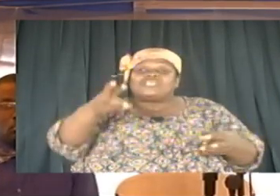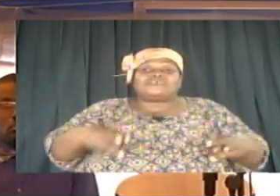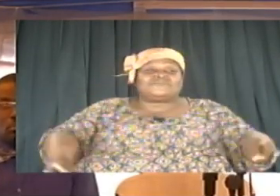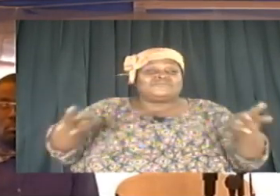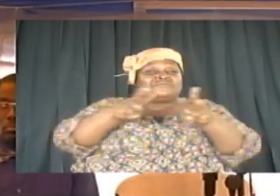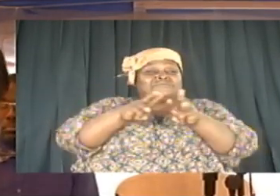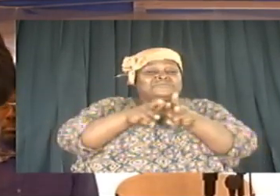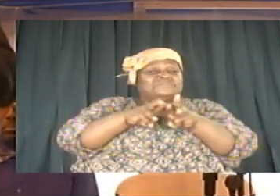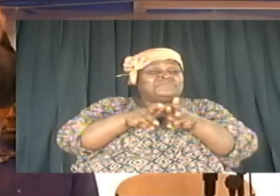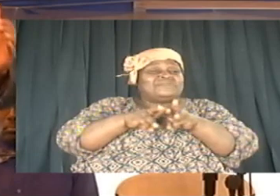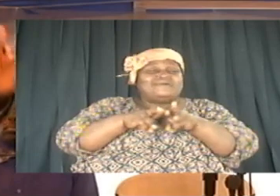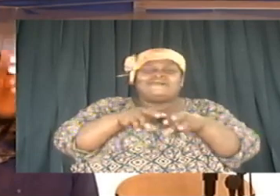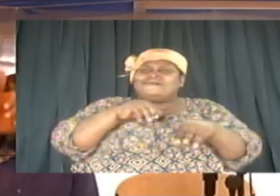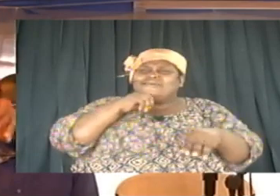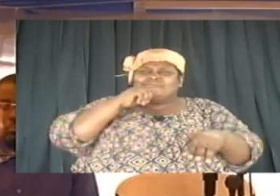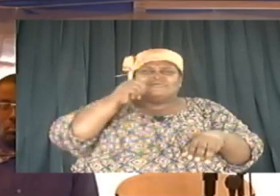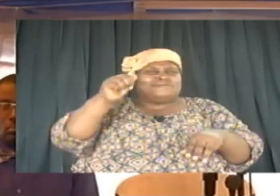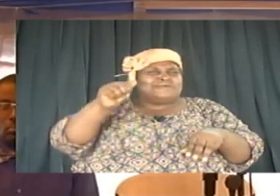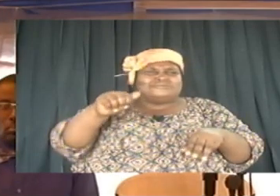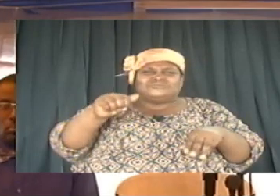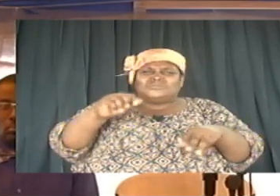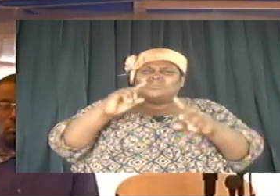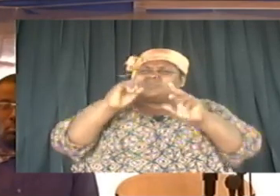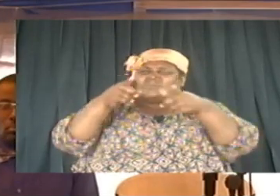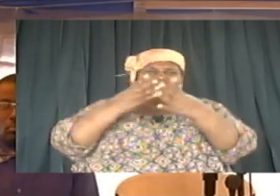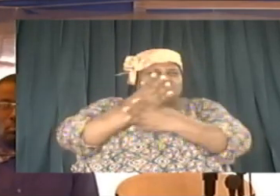It's not a mere going through the motion.